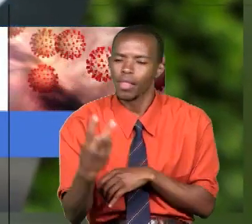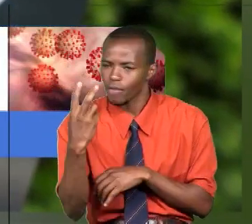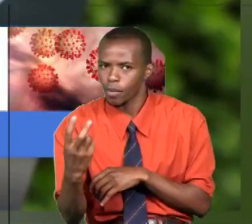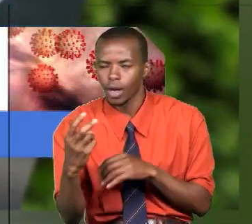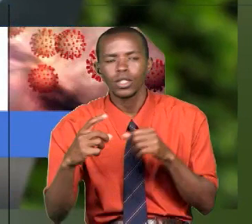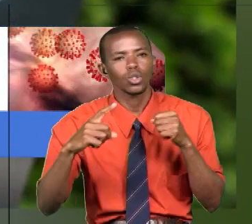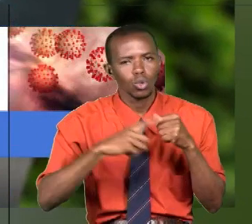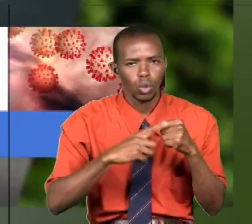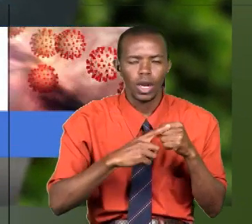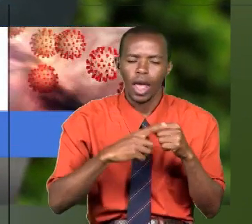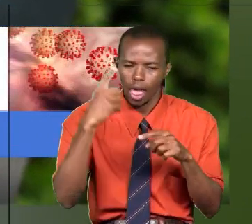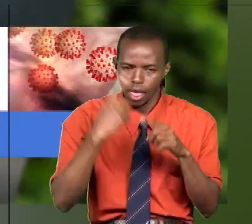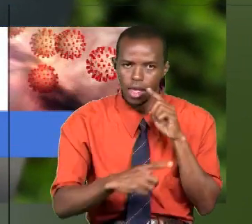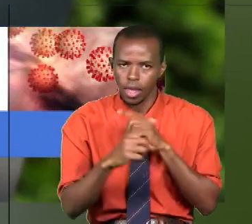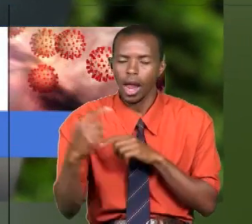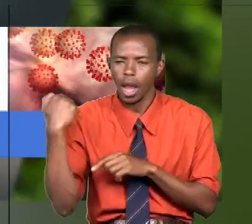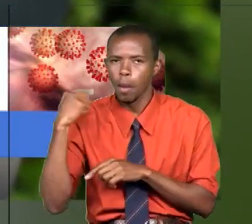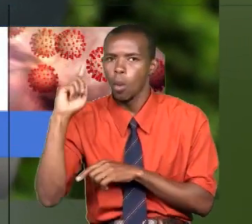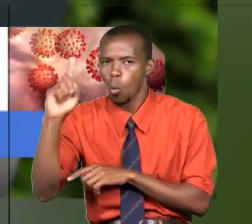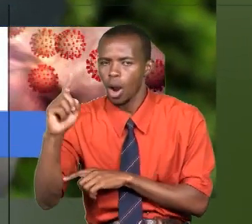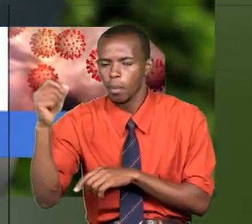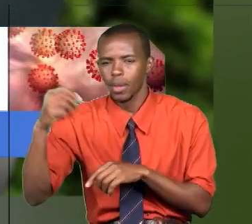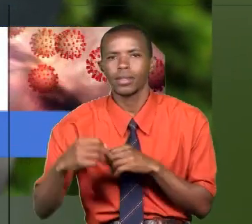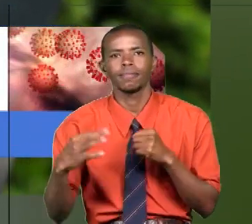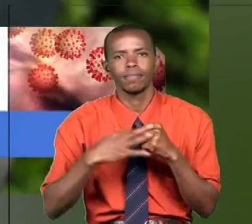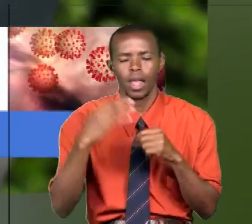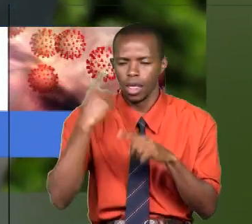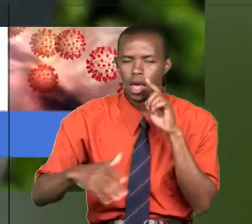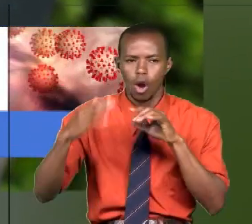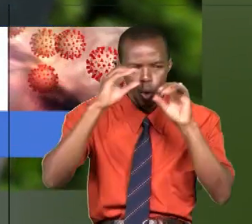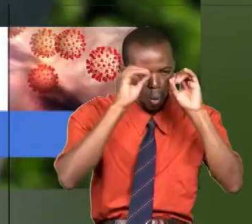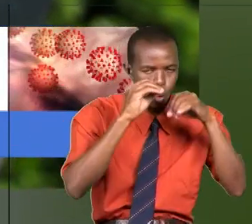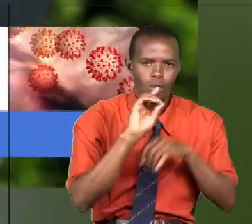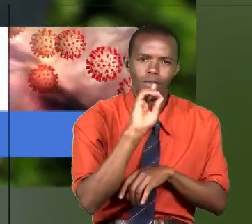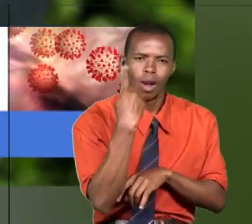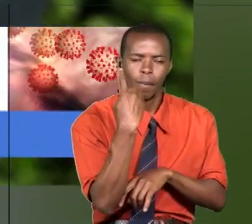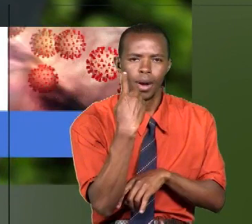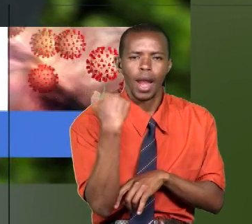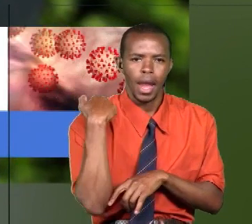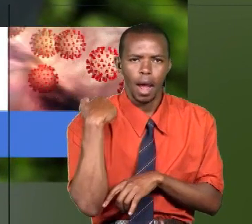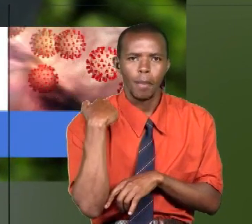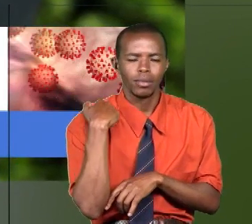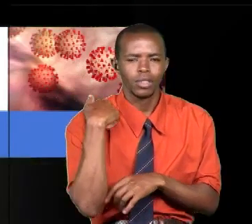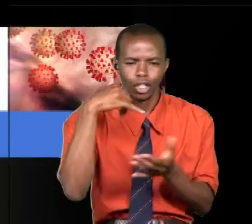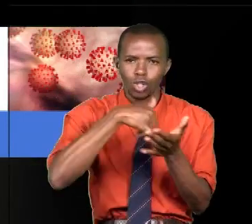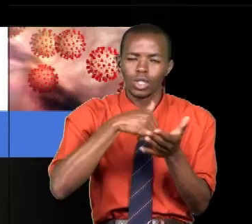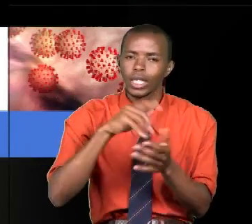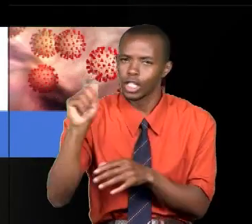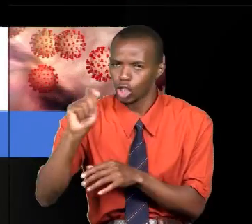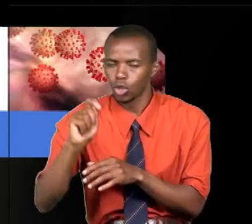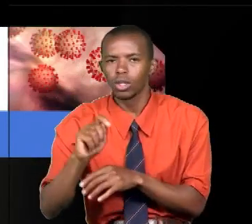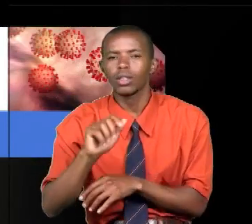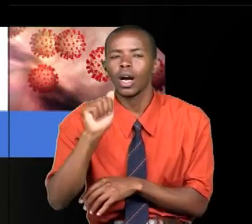year and has held the number one position since August. Last year, Google was first, and a number of sites, including TikTok,